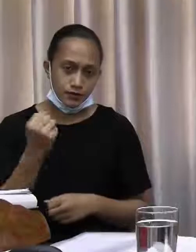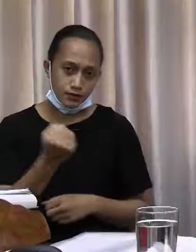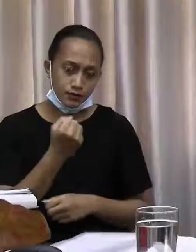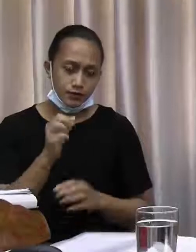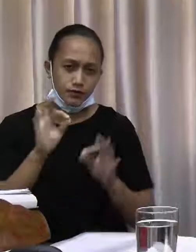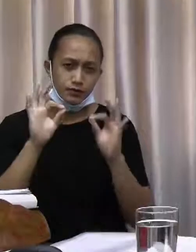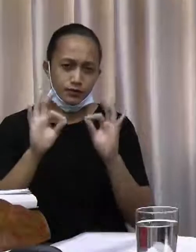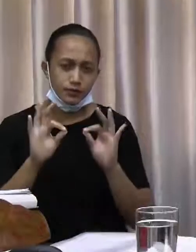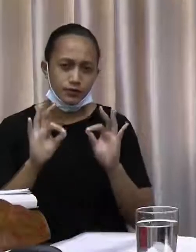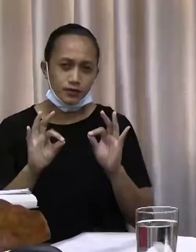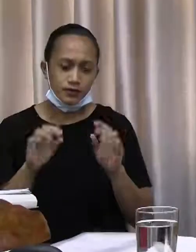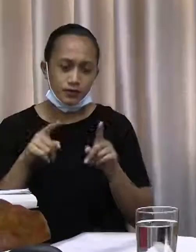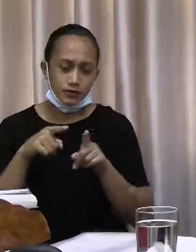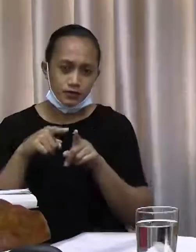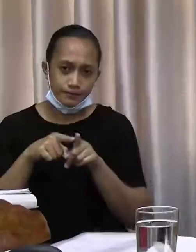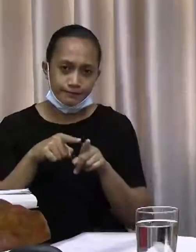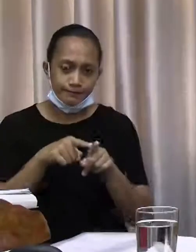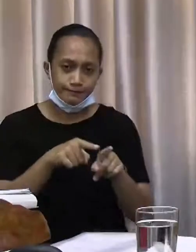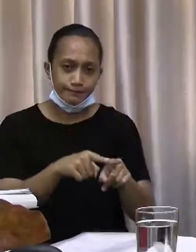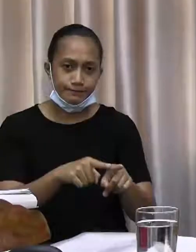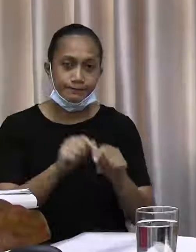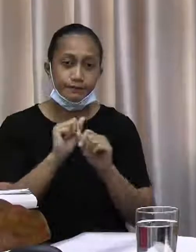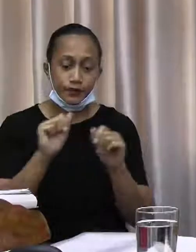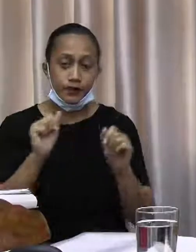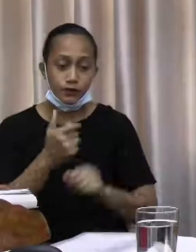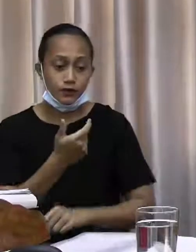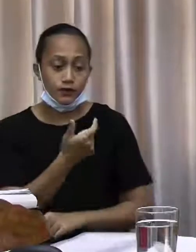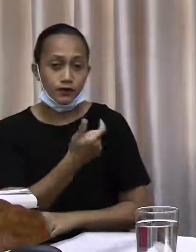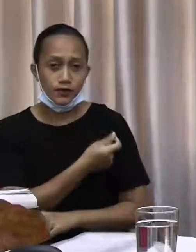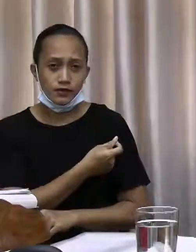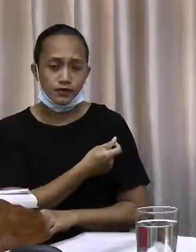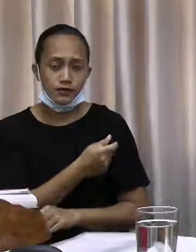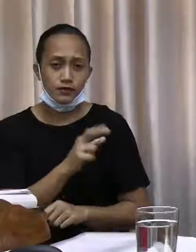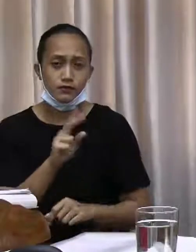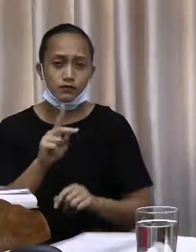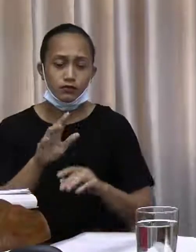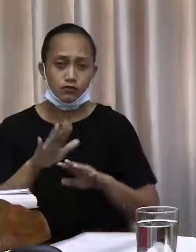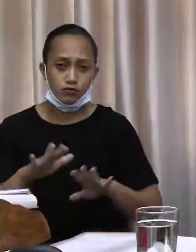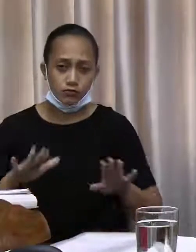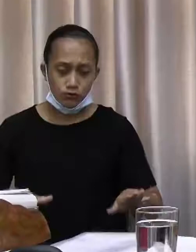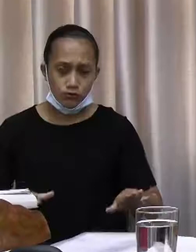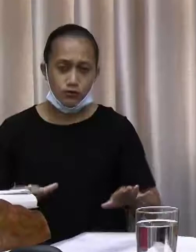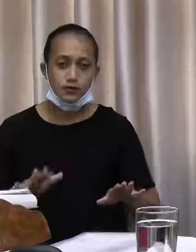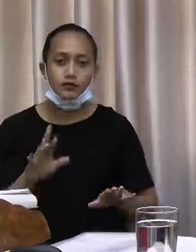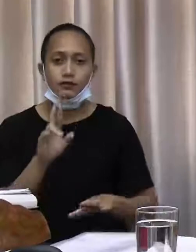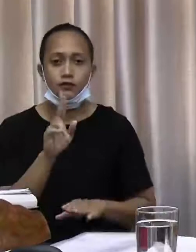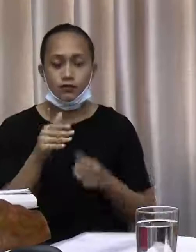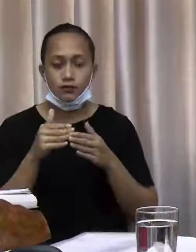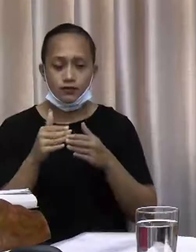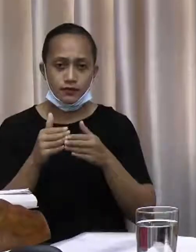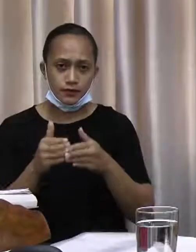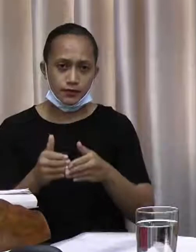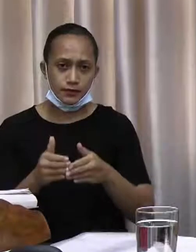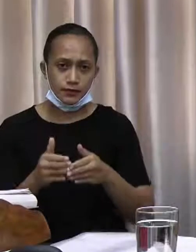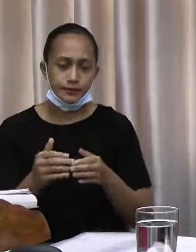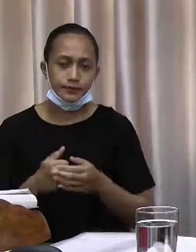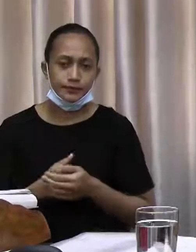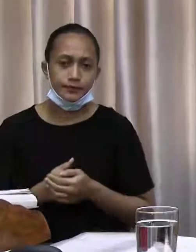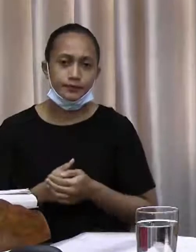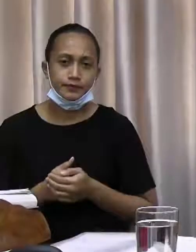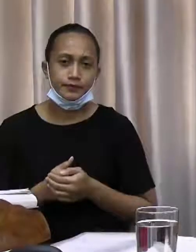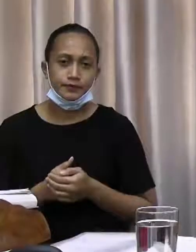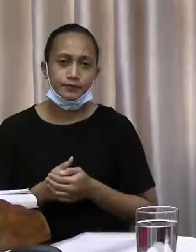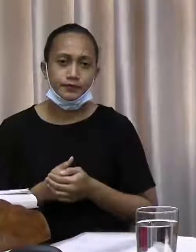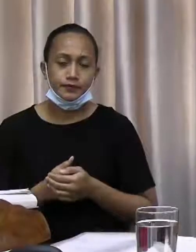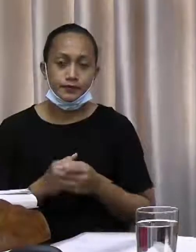maise le tulituli loa wa tatou tui mō whana witi mō Savaii. E whapea